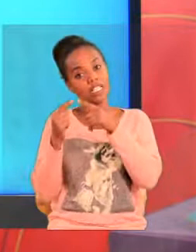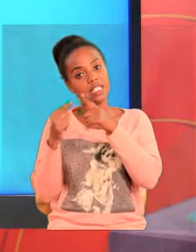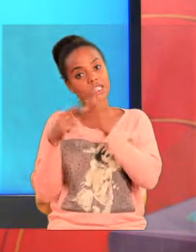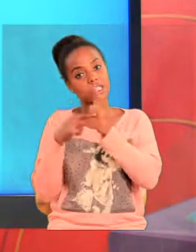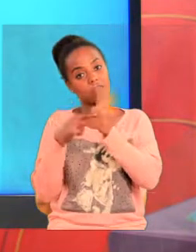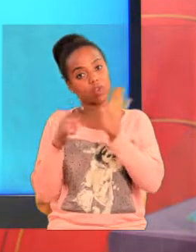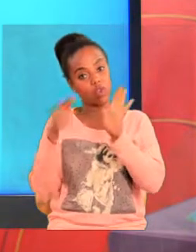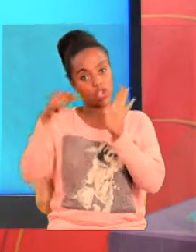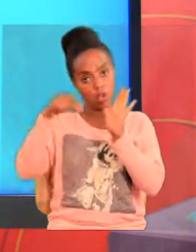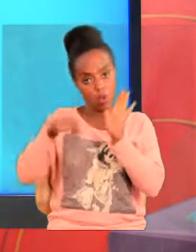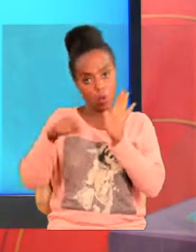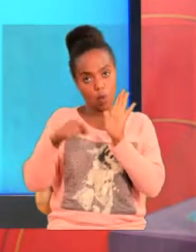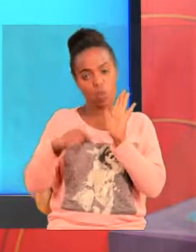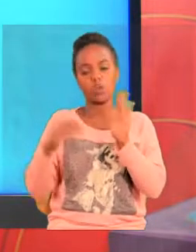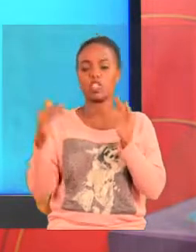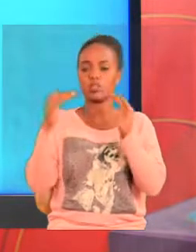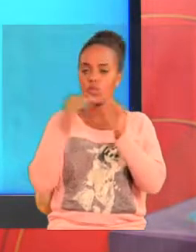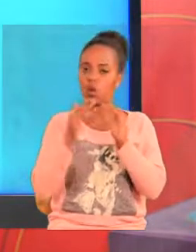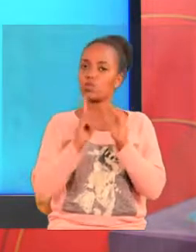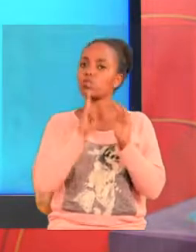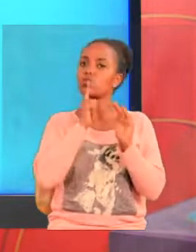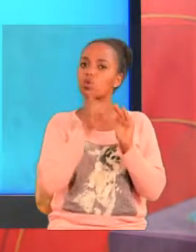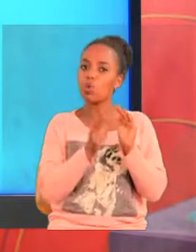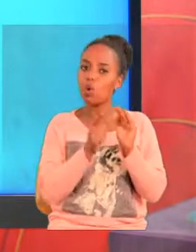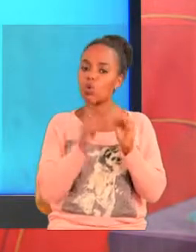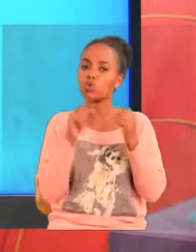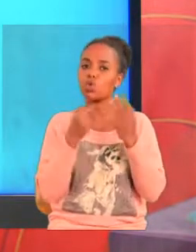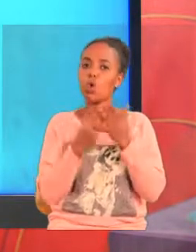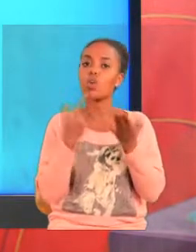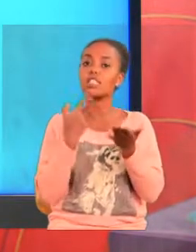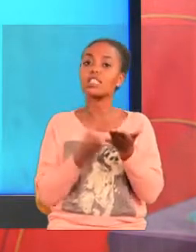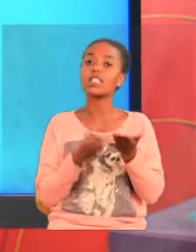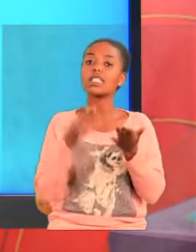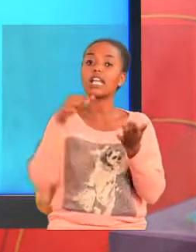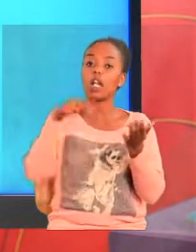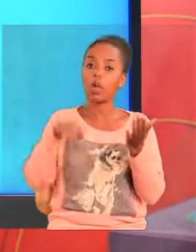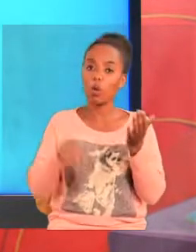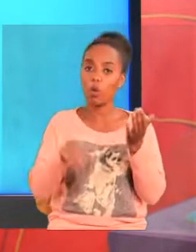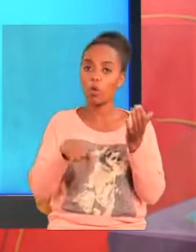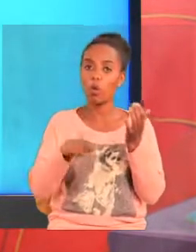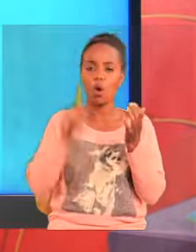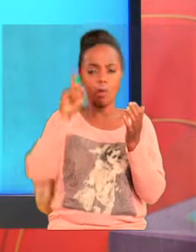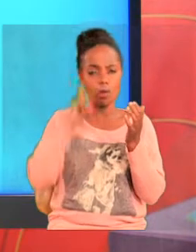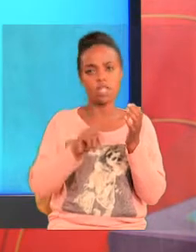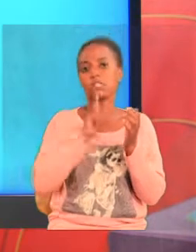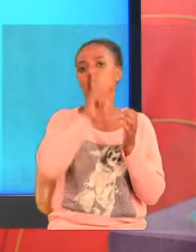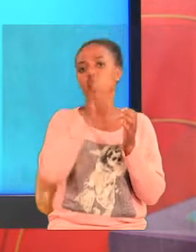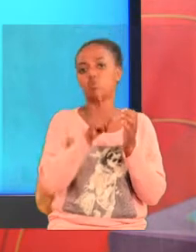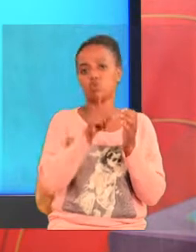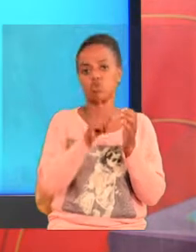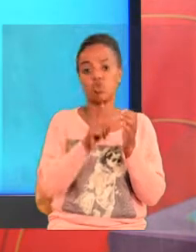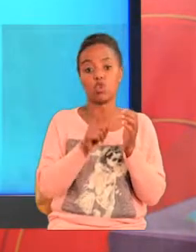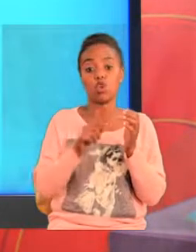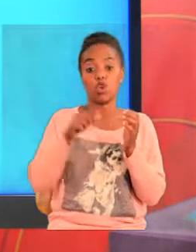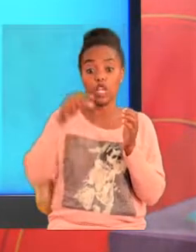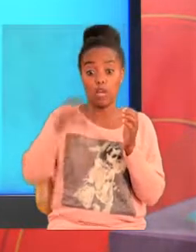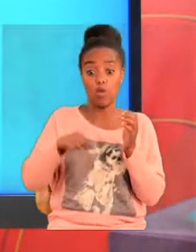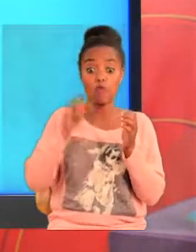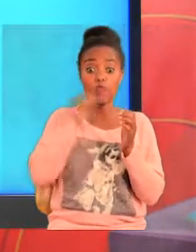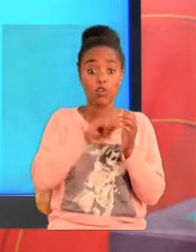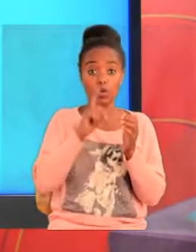Q gives you true. So this Q must be true. If it is false,